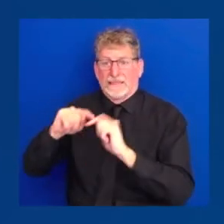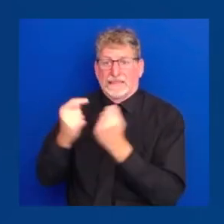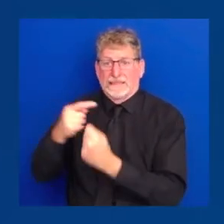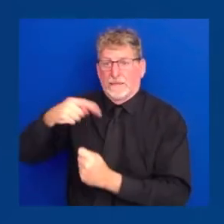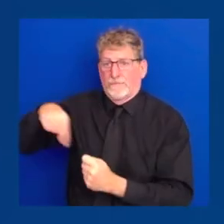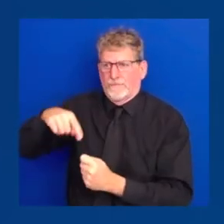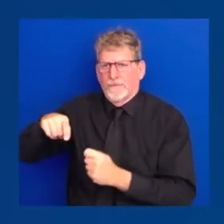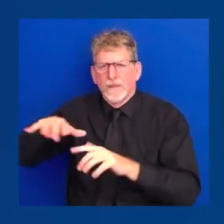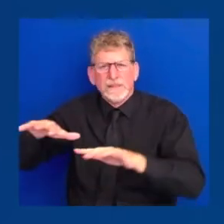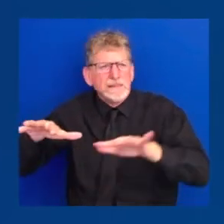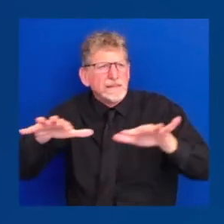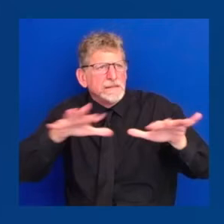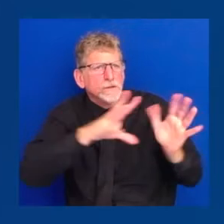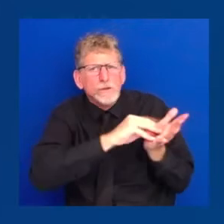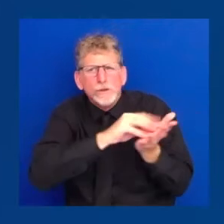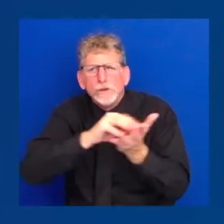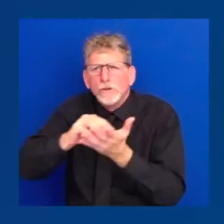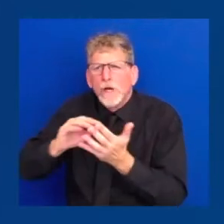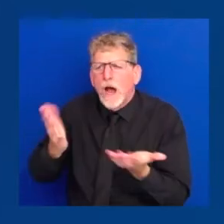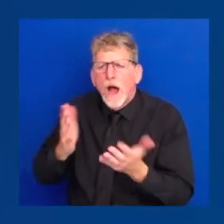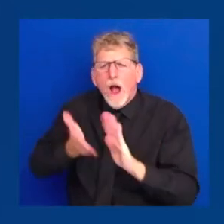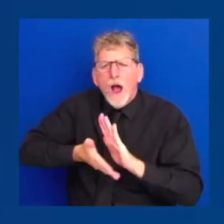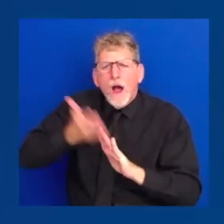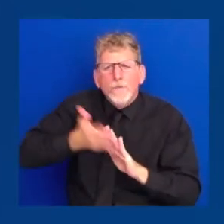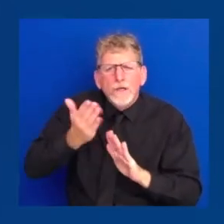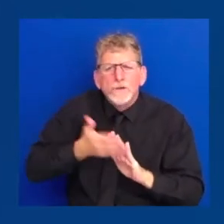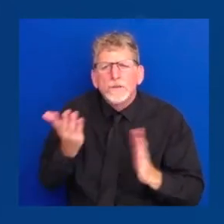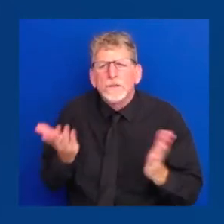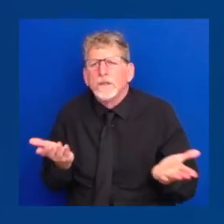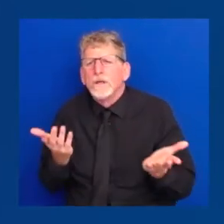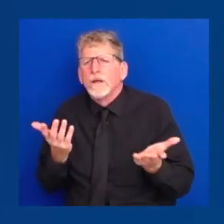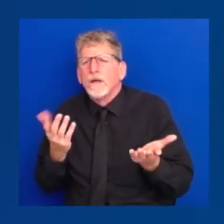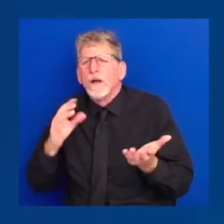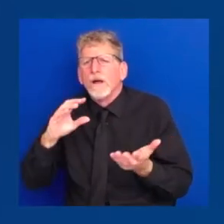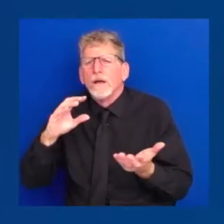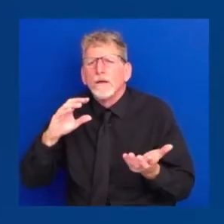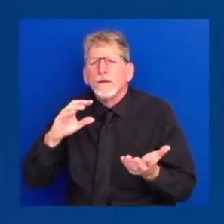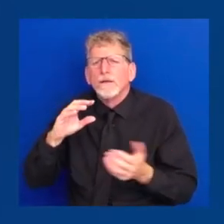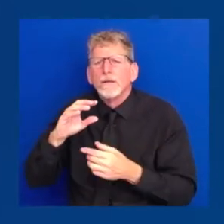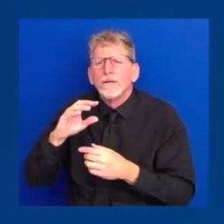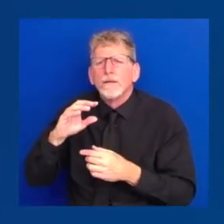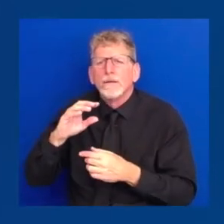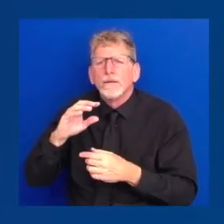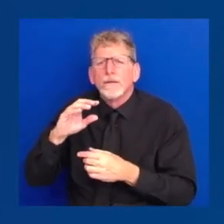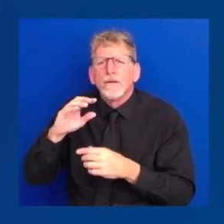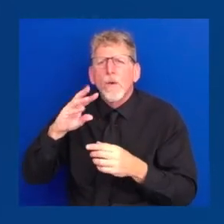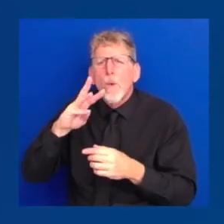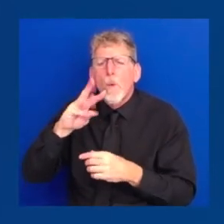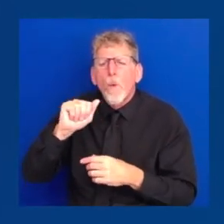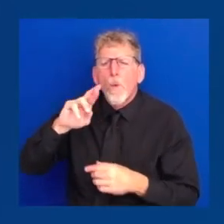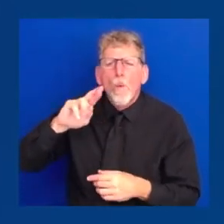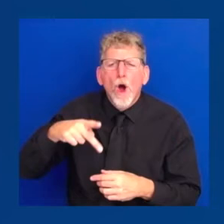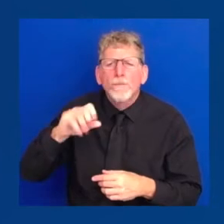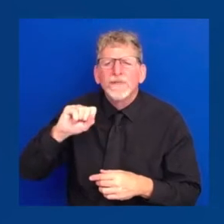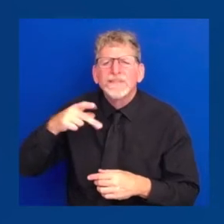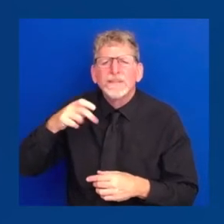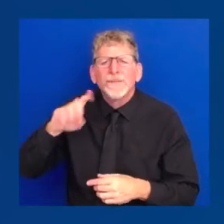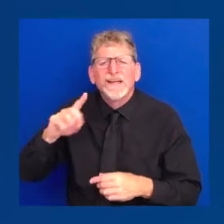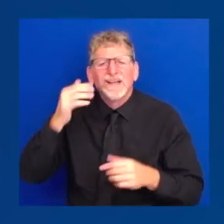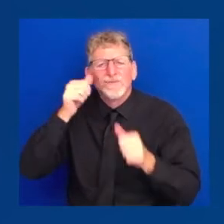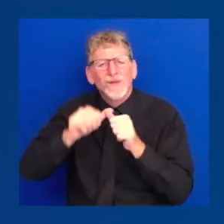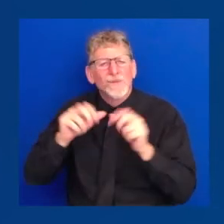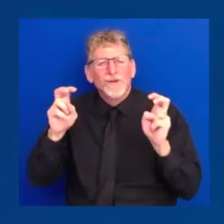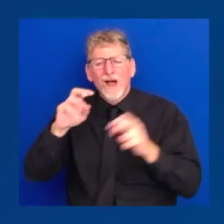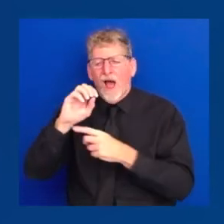DOD had more jurisdiction and was more in charge, but now that it is permanently housed here at HHS, you'll continue to see much of